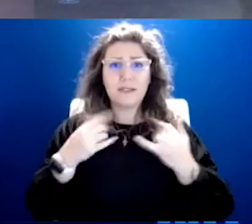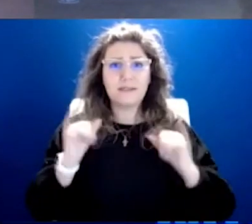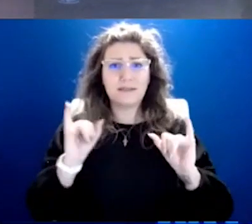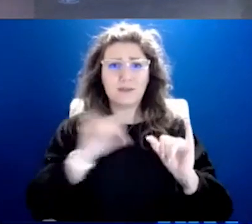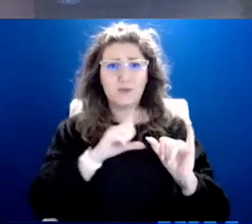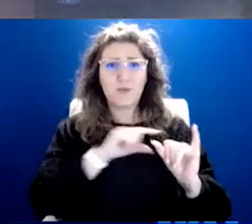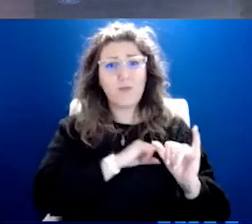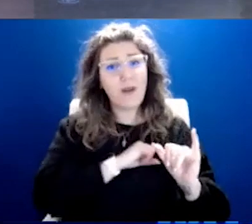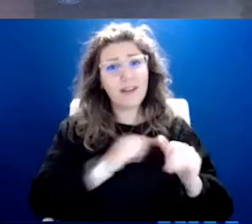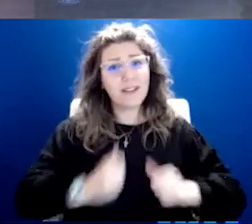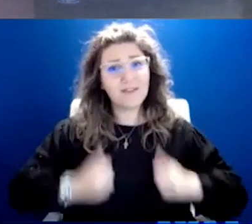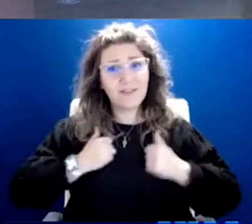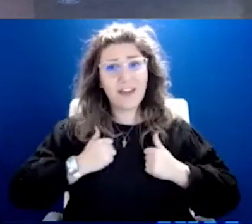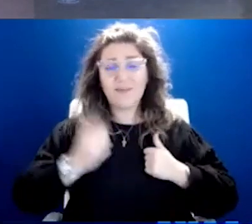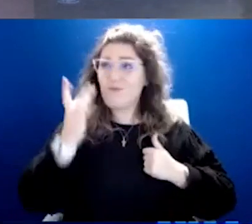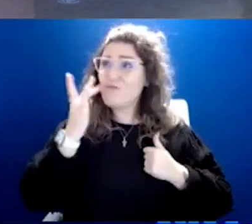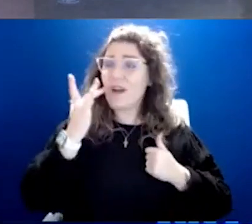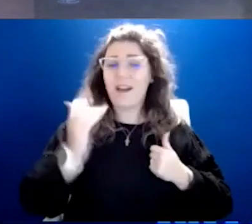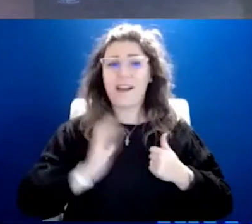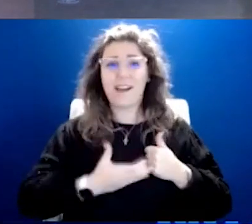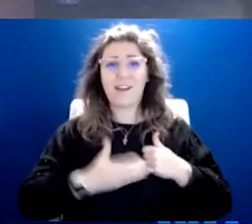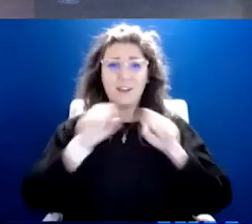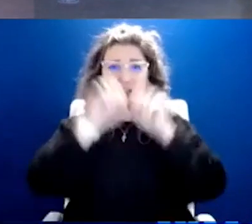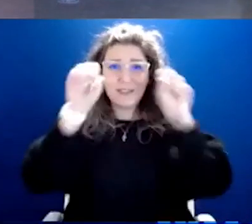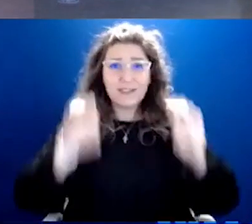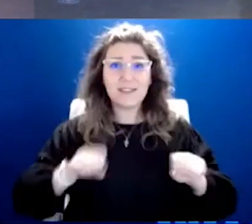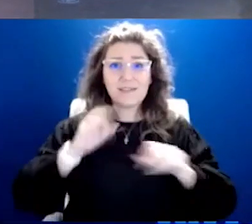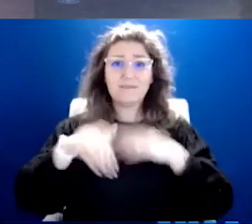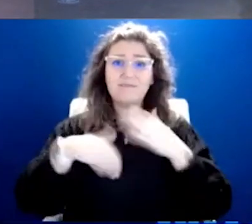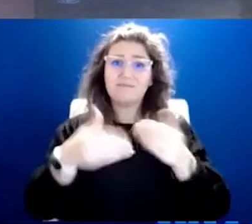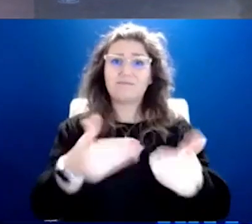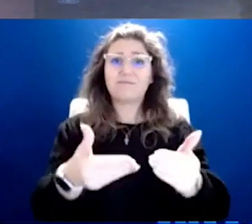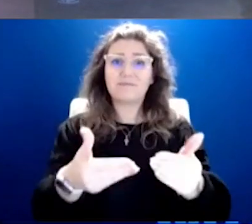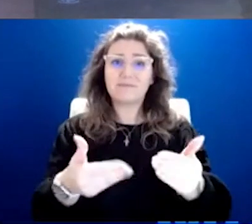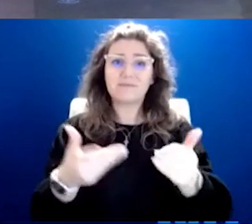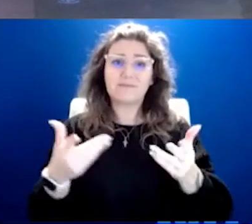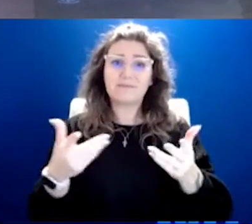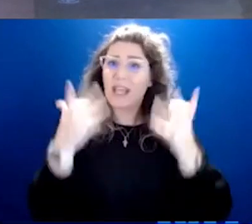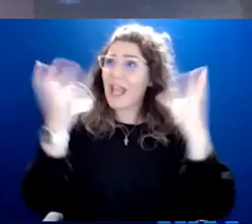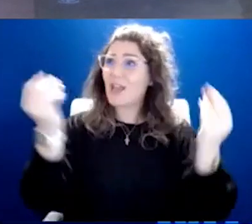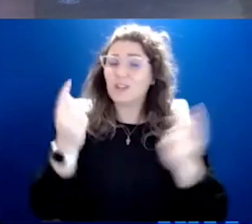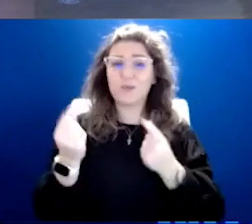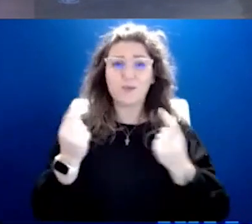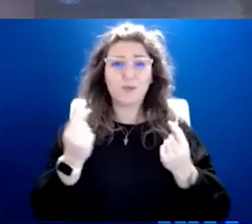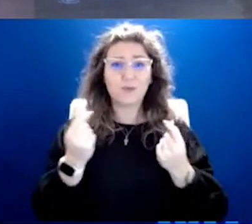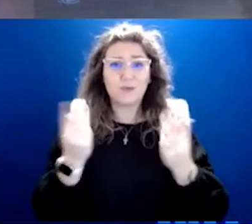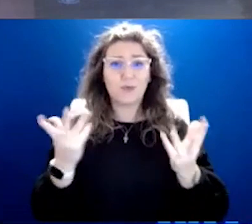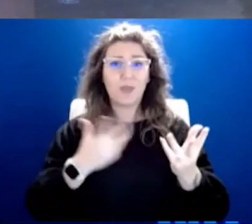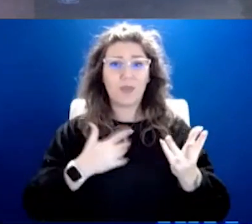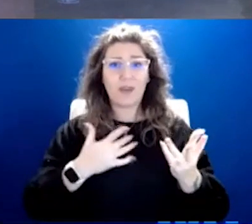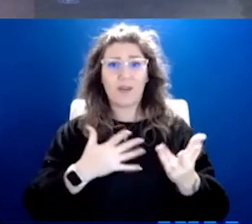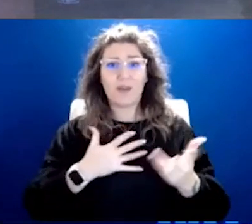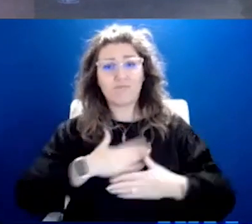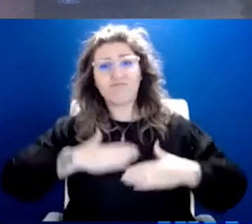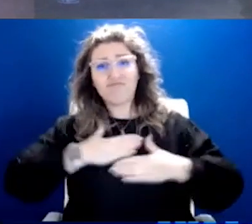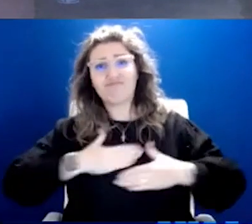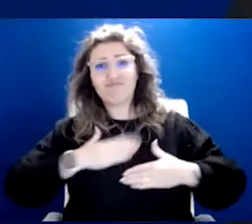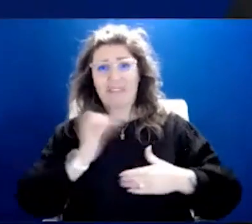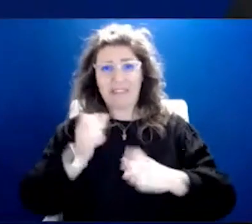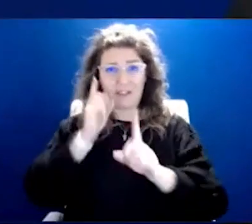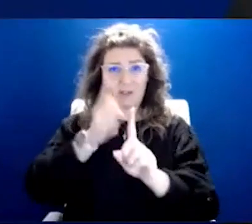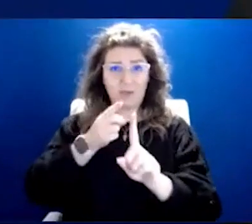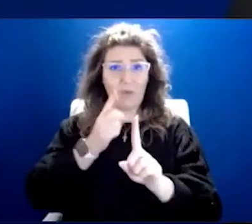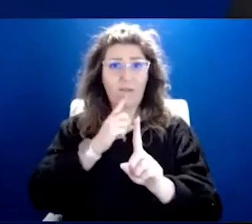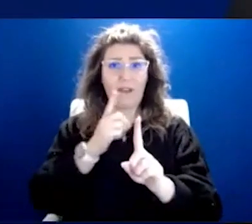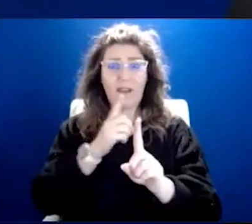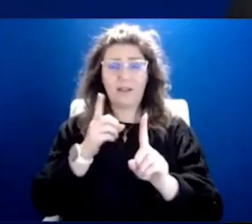because our system keeps them rolling and out there doing the things they want to do, which is the goal. And to lose people to this disease